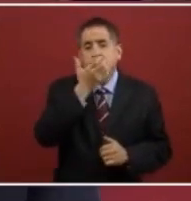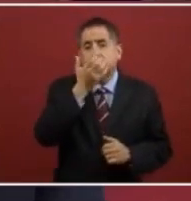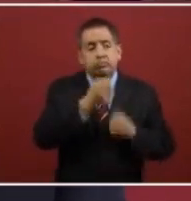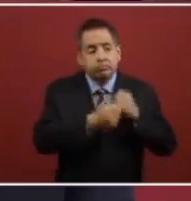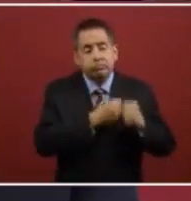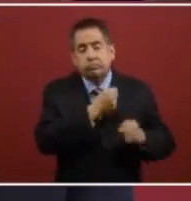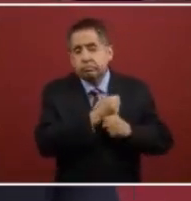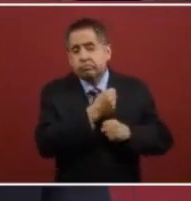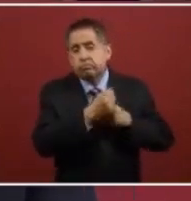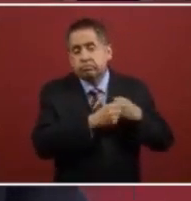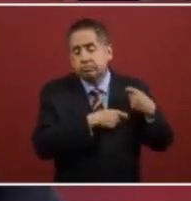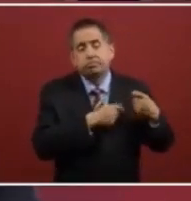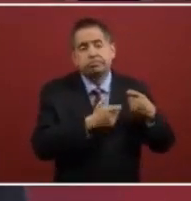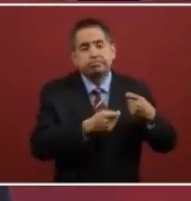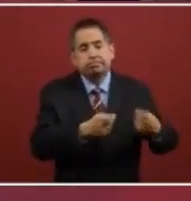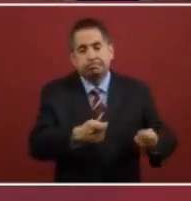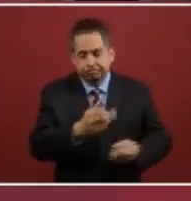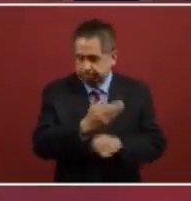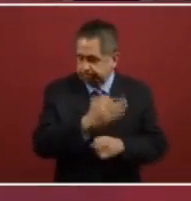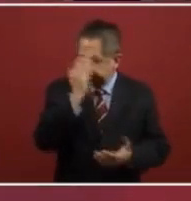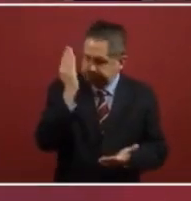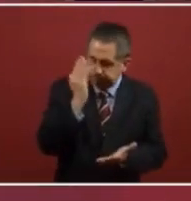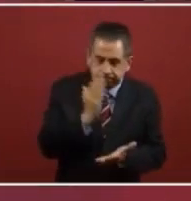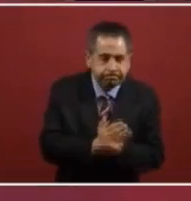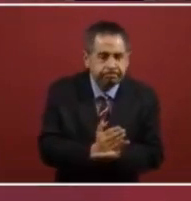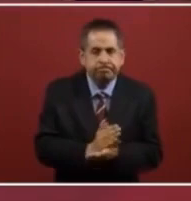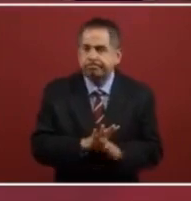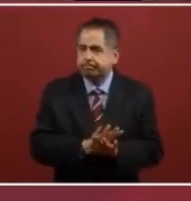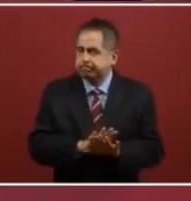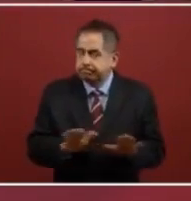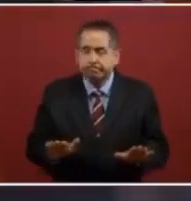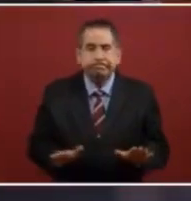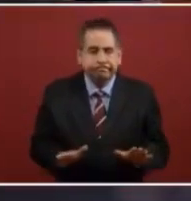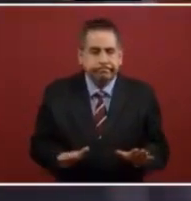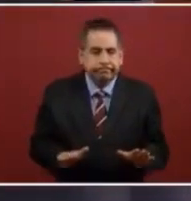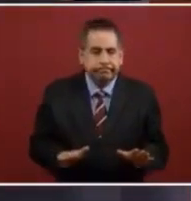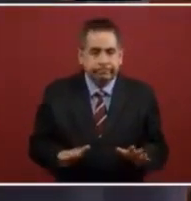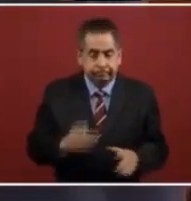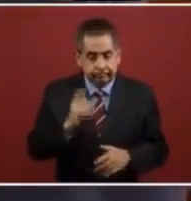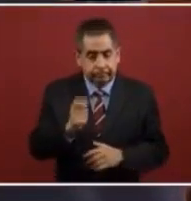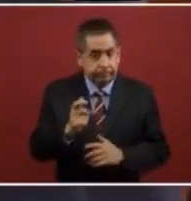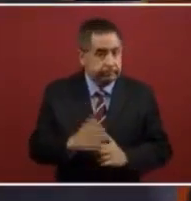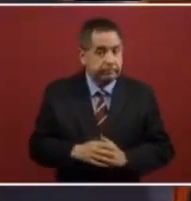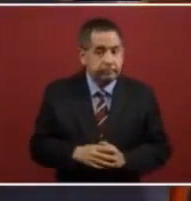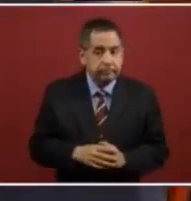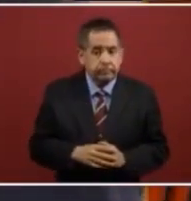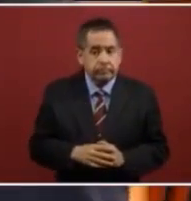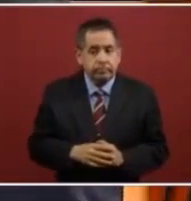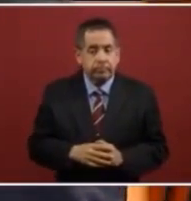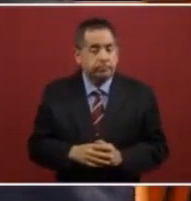He says, but it's an son inertia. procesos. It's a process. Sí.